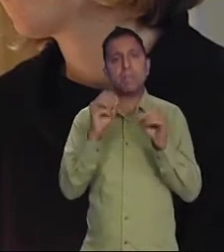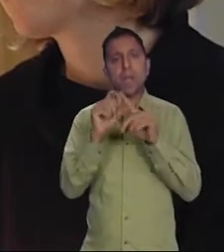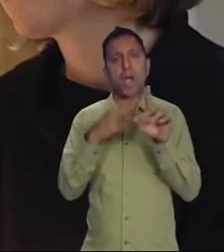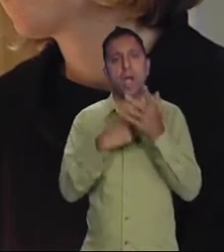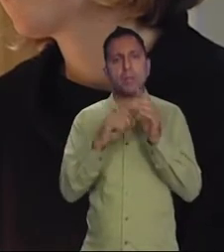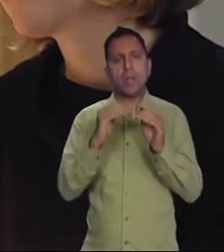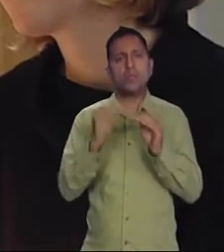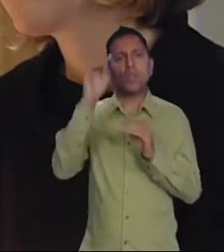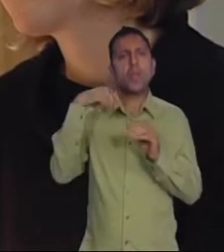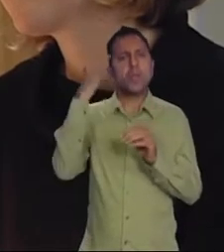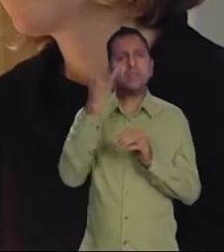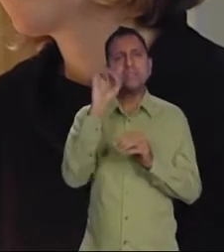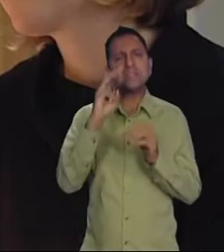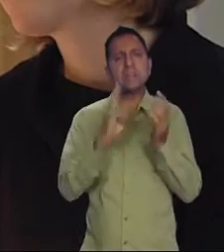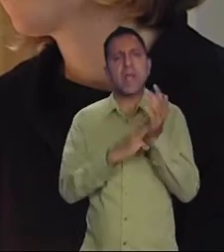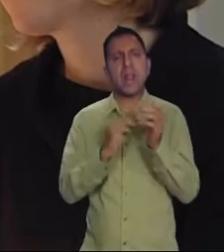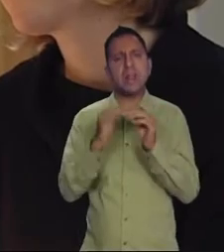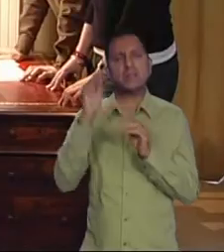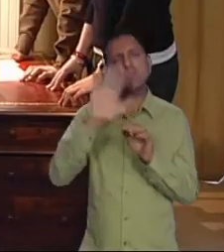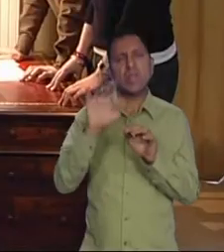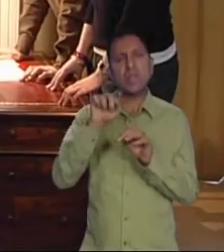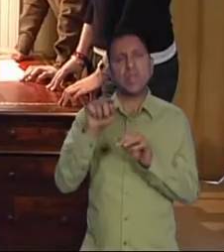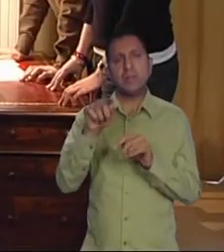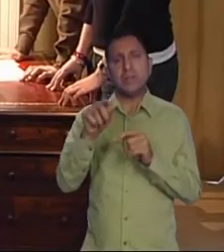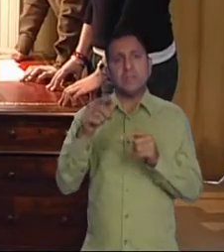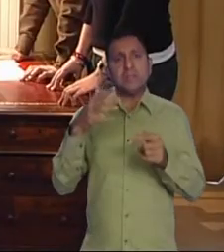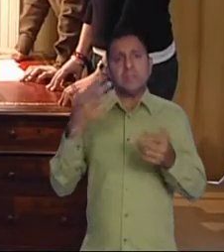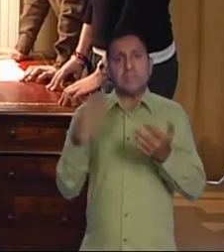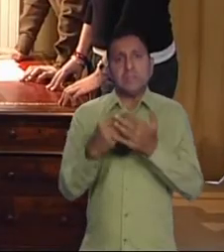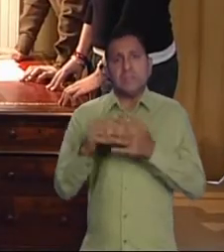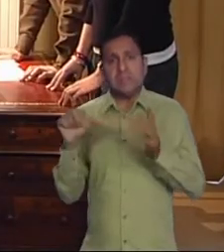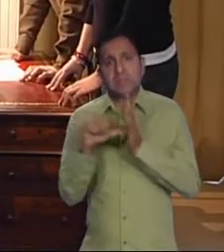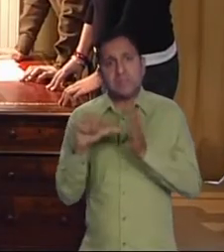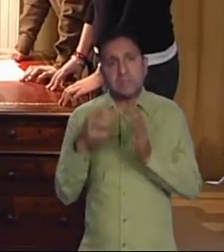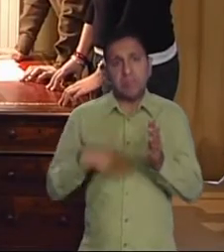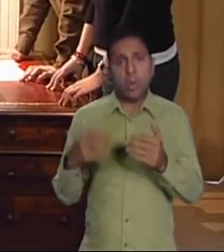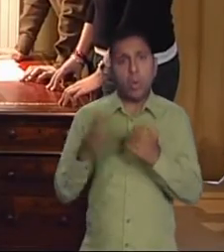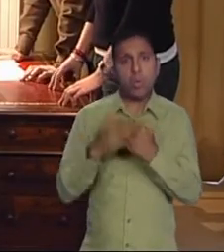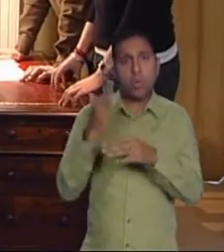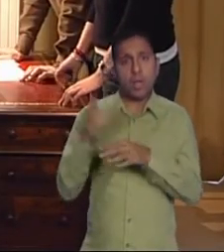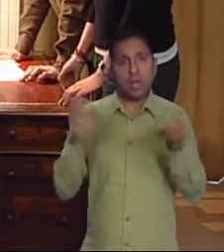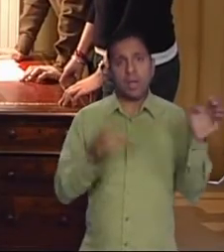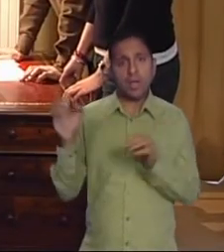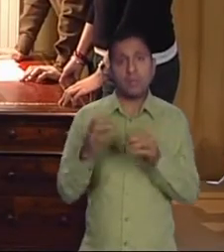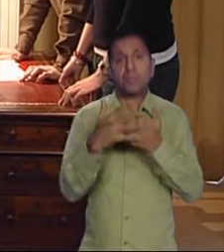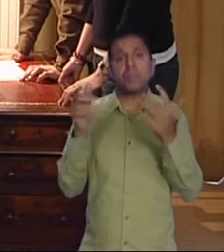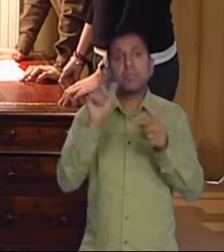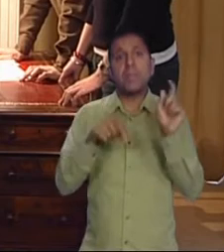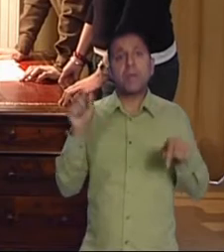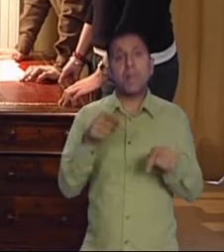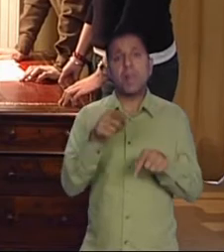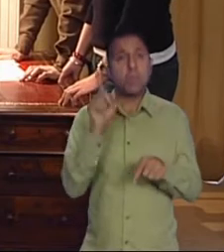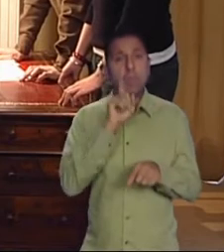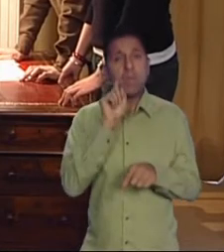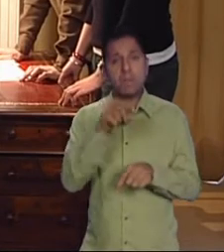They wanted more manpower. In fact, the majority of the people at Bletchley were women, but they wanted more people, more machinery, more everything. And the bureaucrats